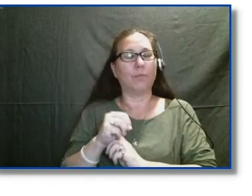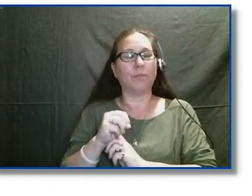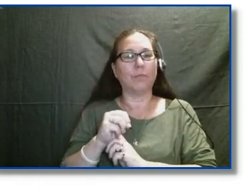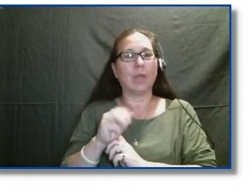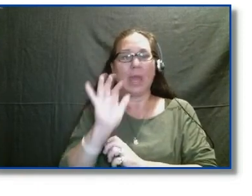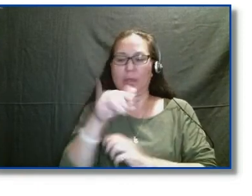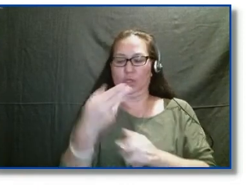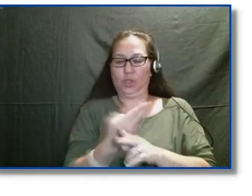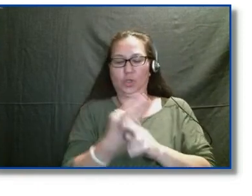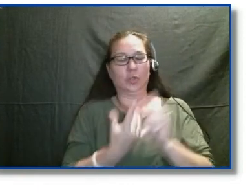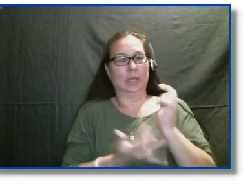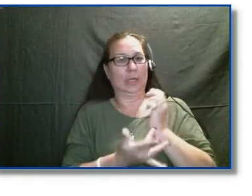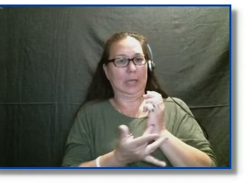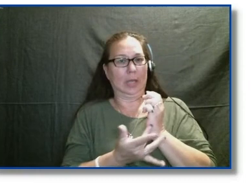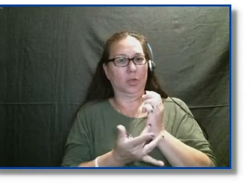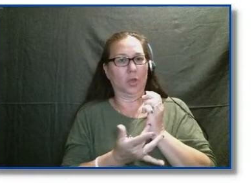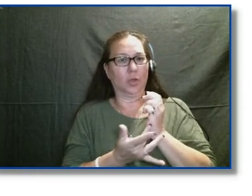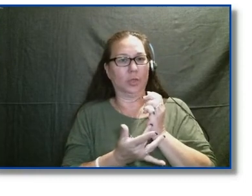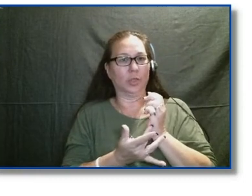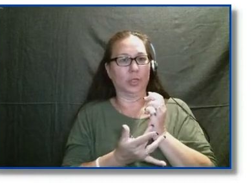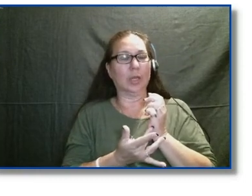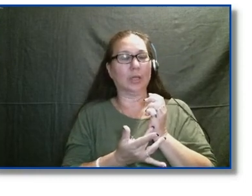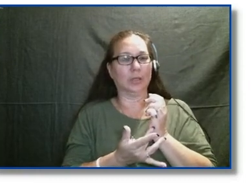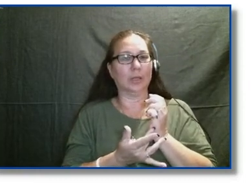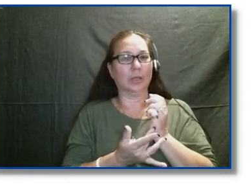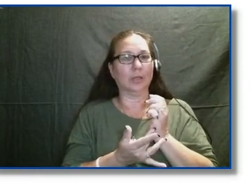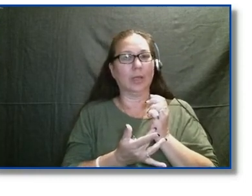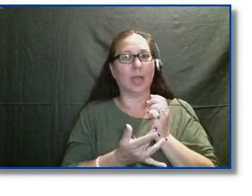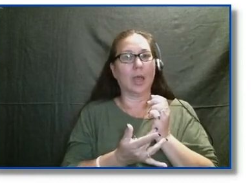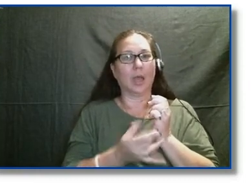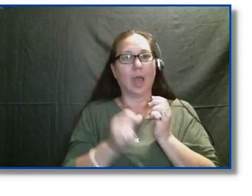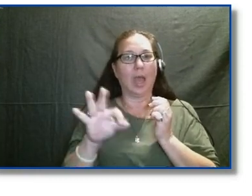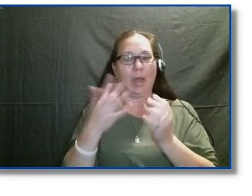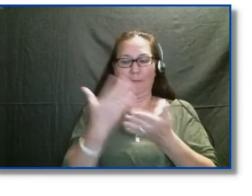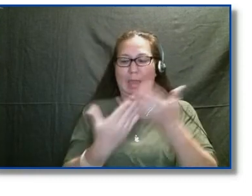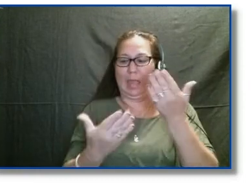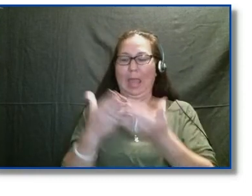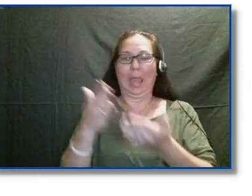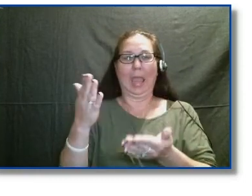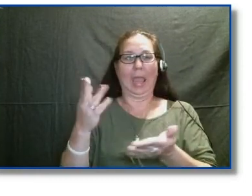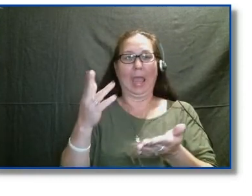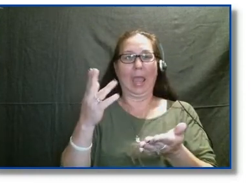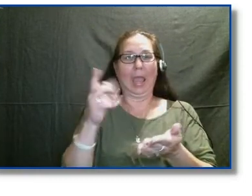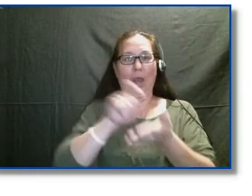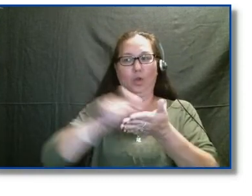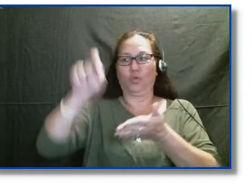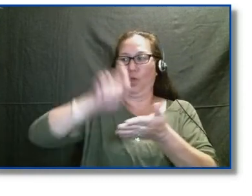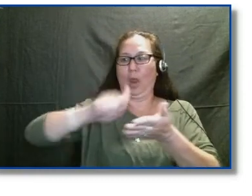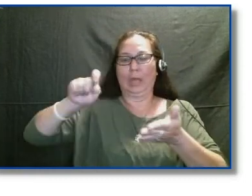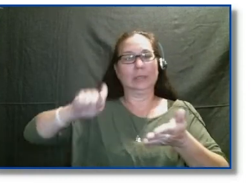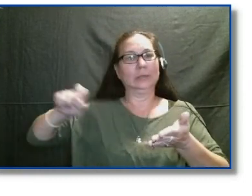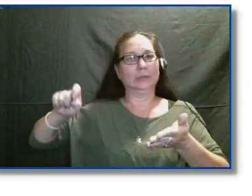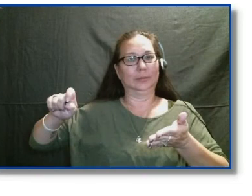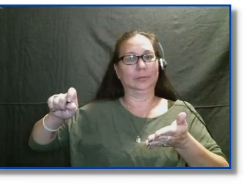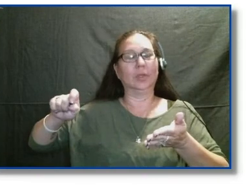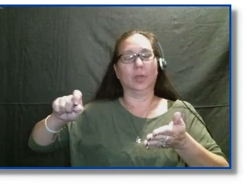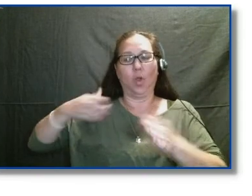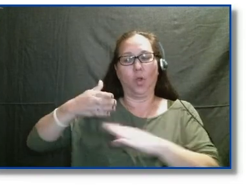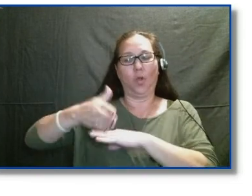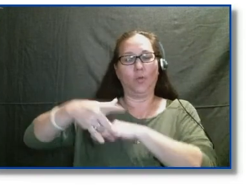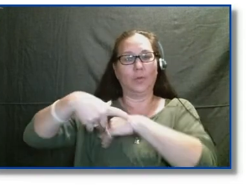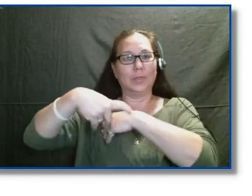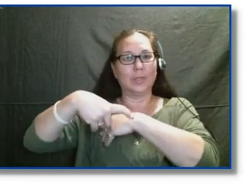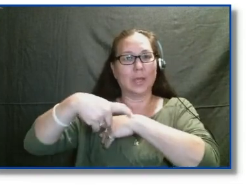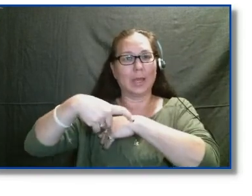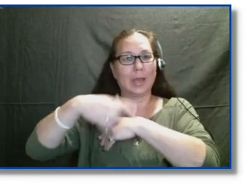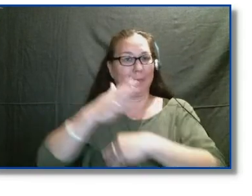technology, the relatively old technology of writing, of handwriting, over time, my idea for